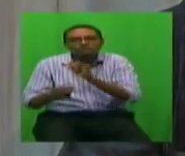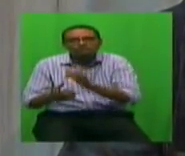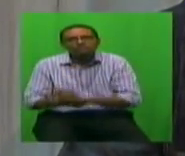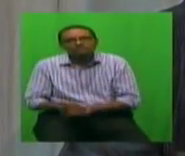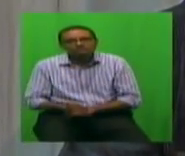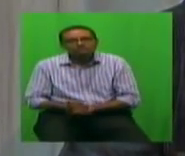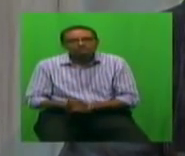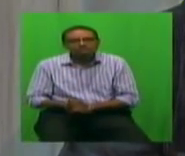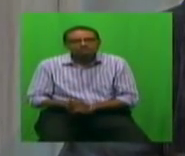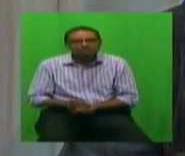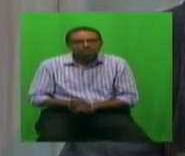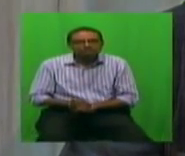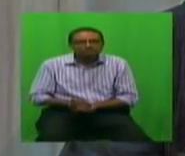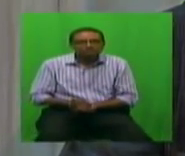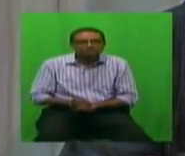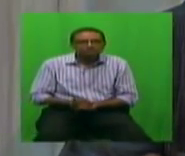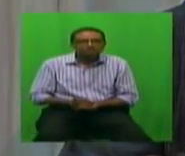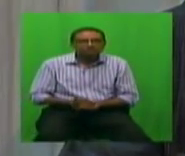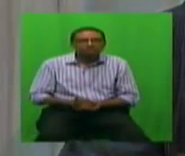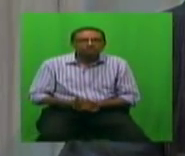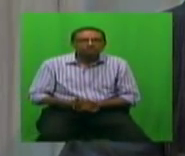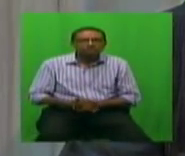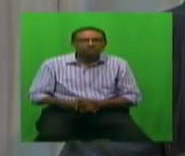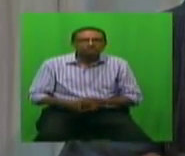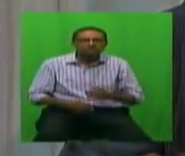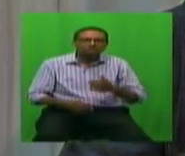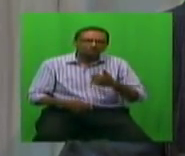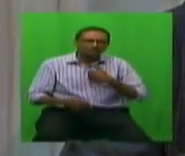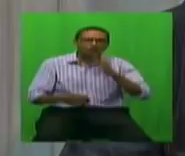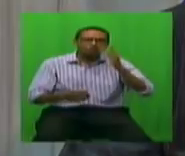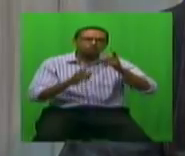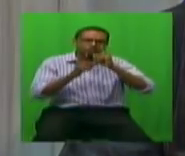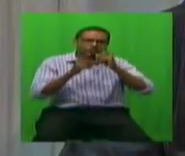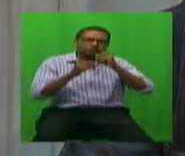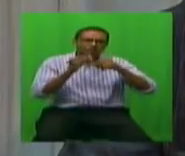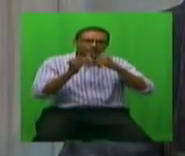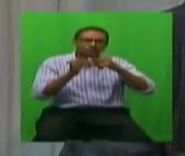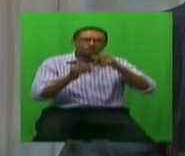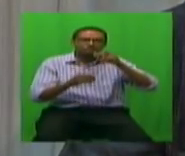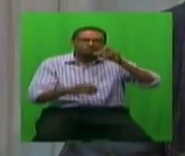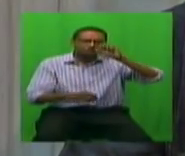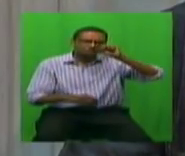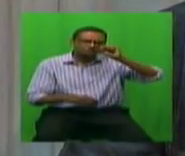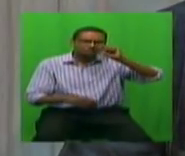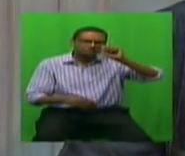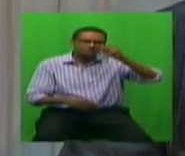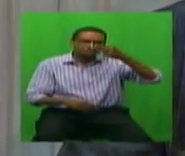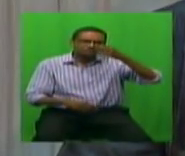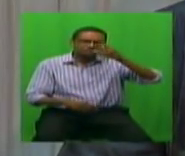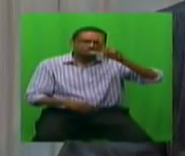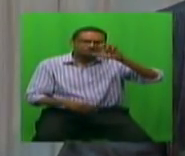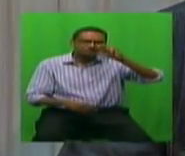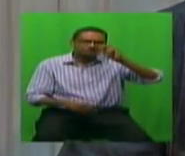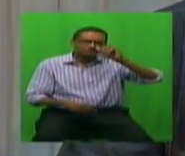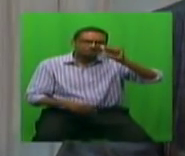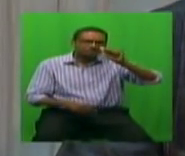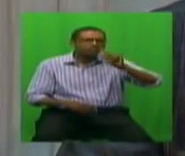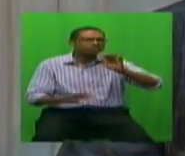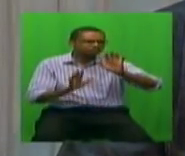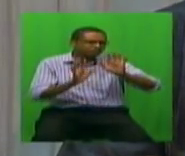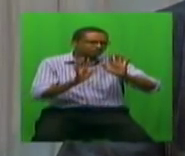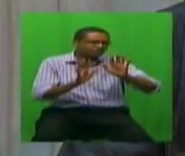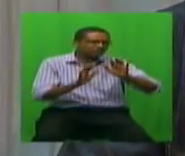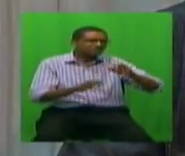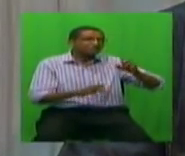they're dealing with it on both sides, and I'll talk about St. Helena in a little while. Aranguez South, always, the problem with Aranguez